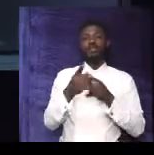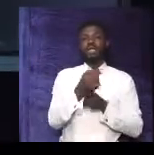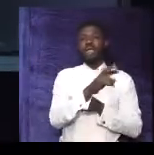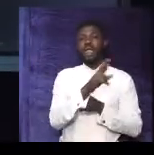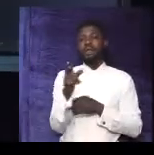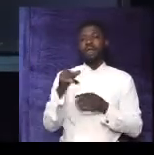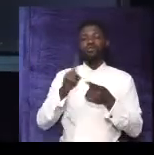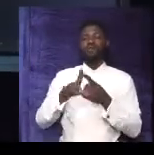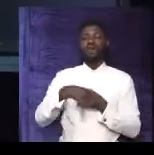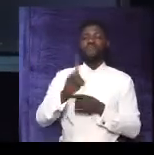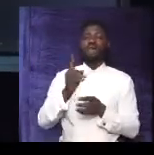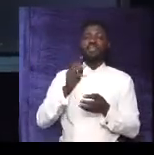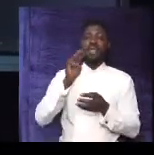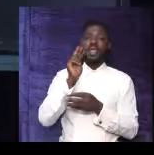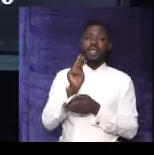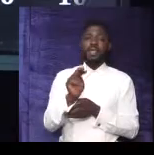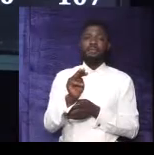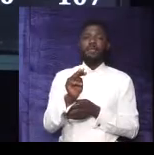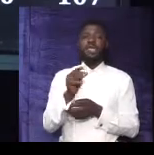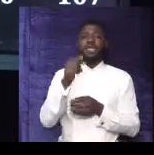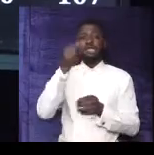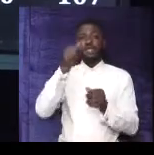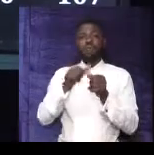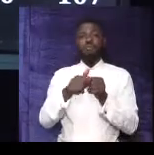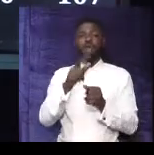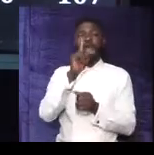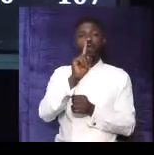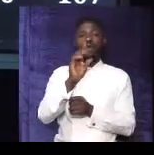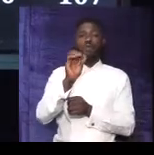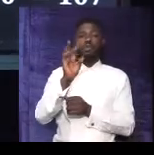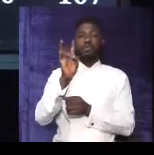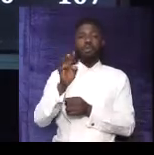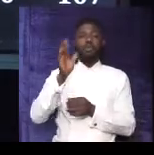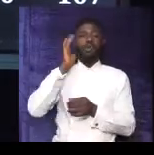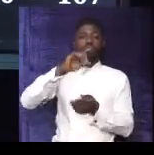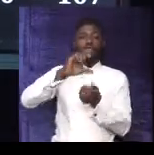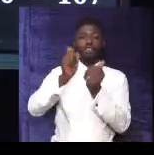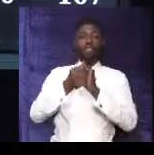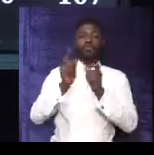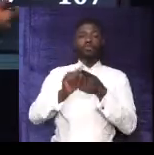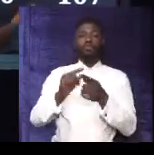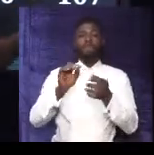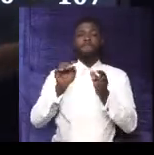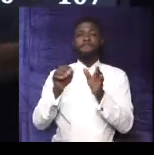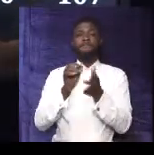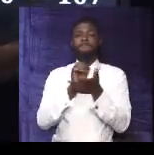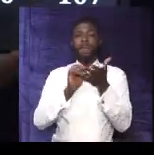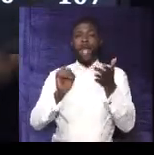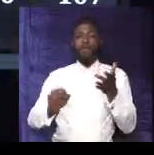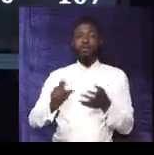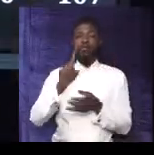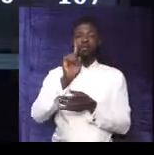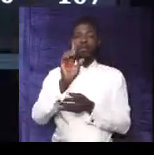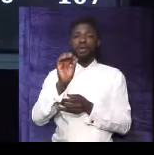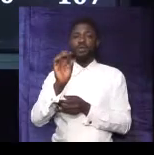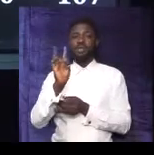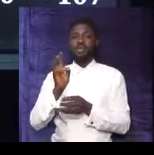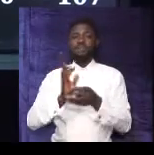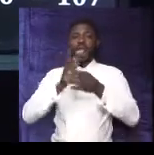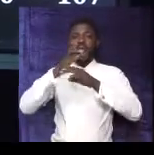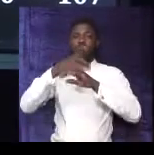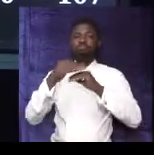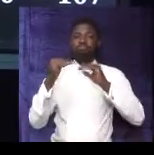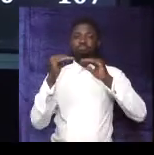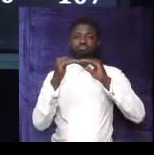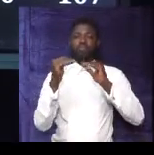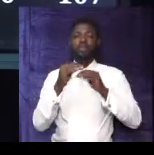right so that you can find m. And that's exactly what we're going to do. Remember that 107 we change to minus 107